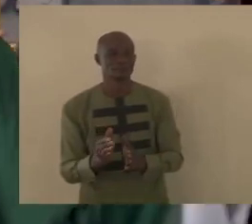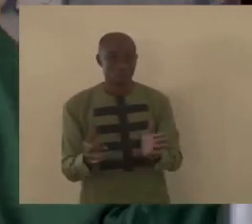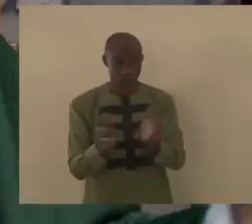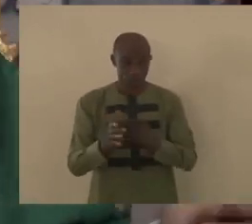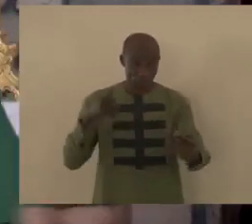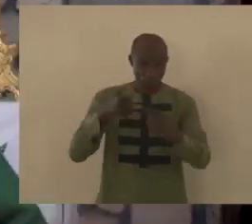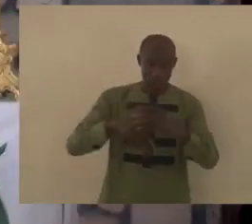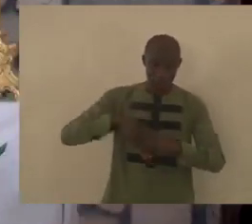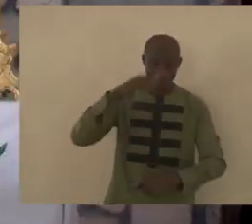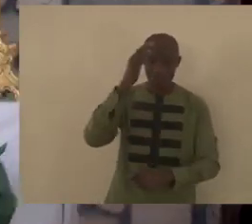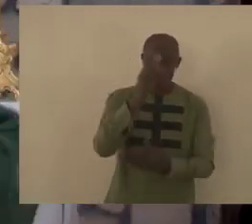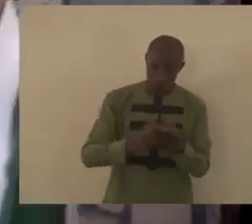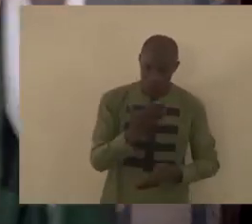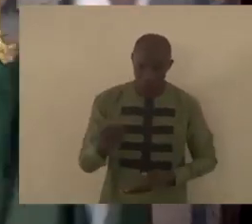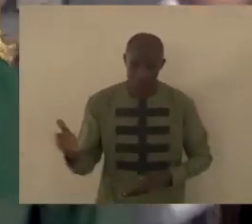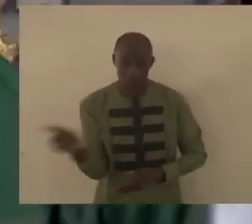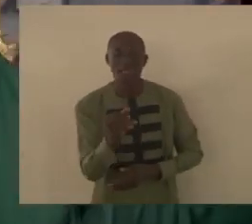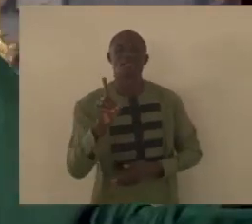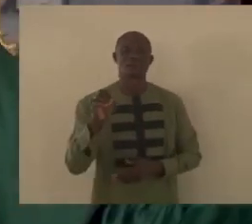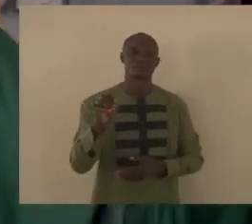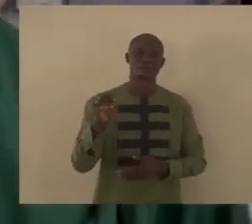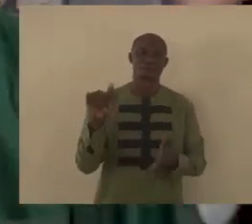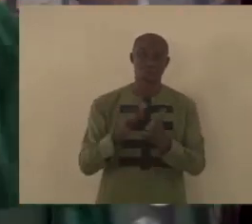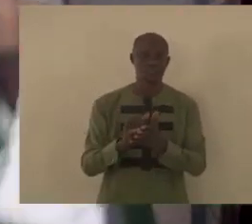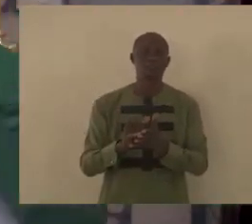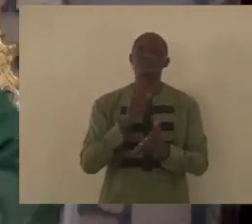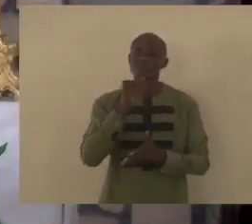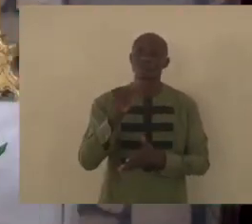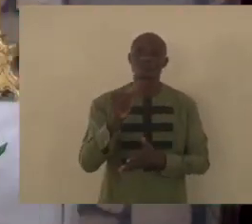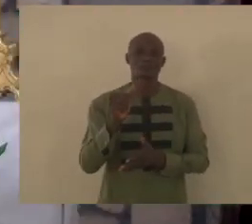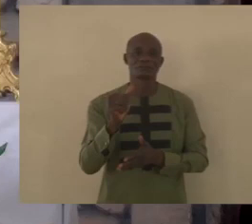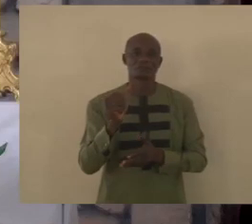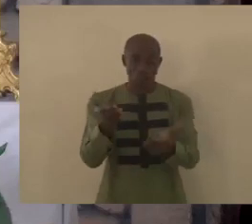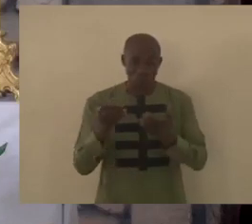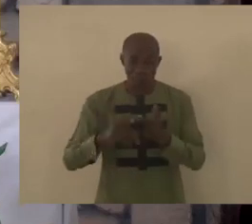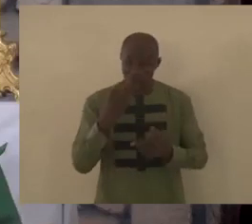Jesus has been pointing out some of the things that these people do that he does not want to see